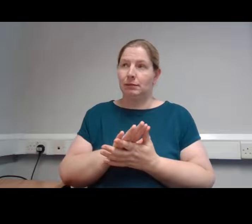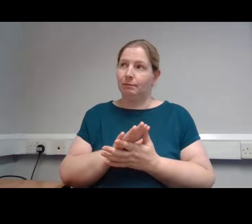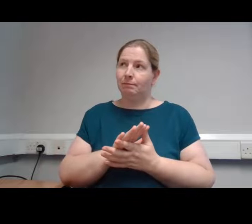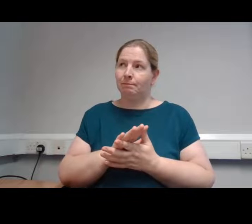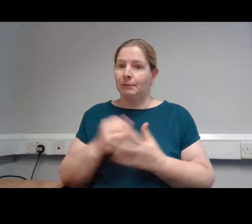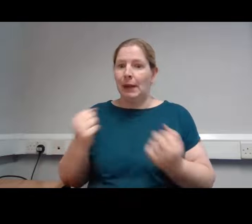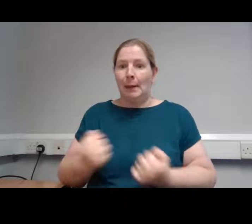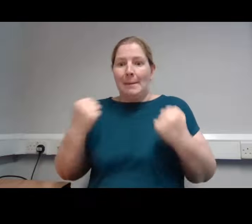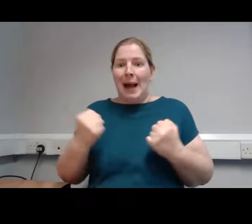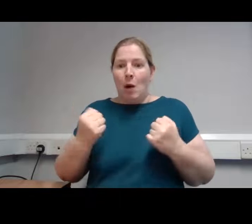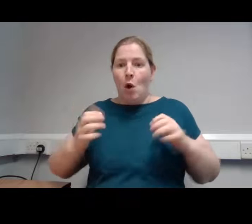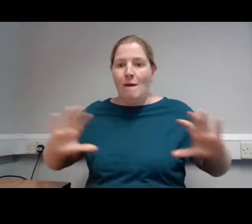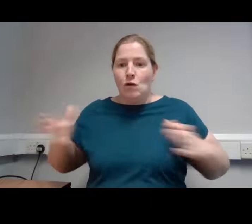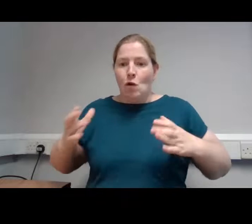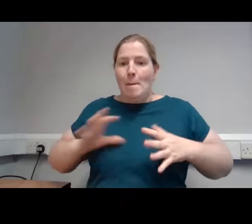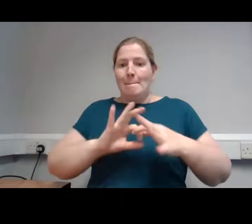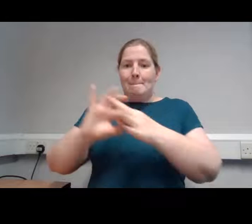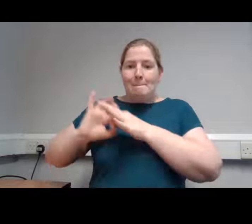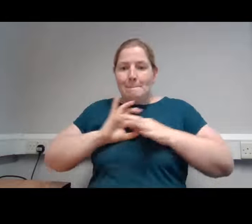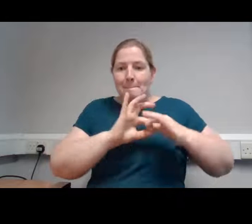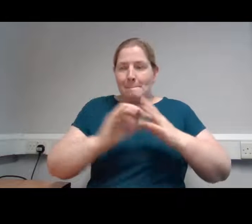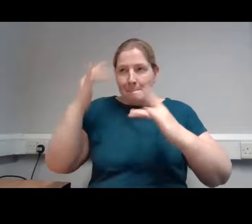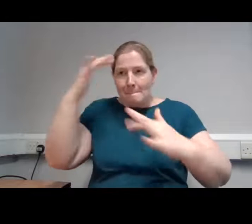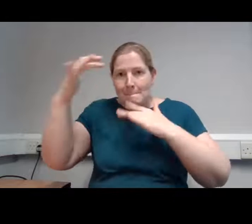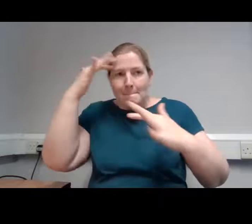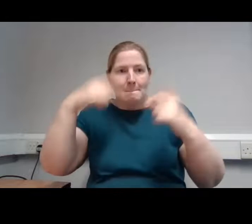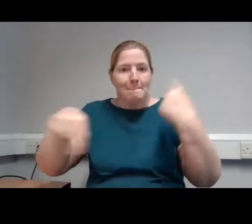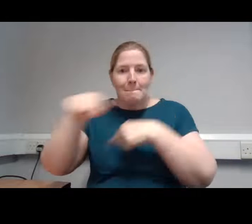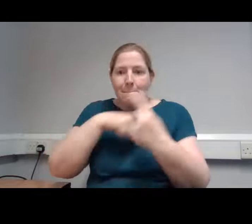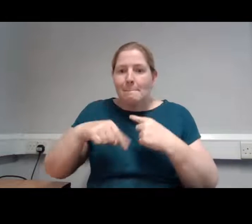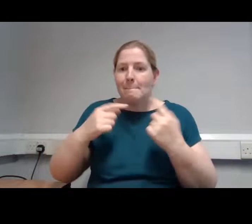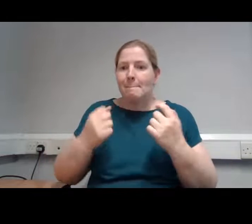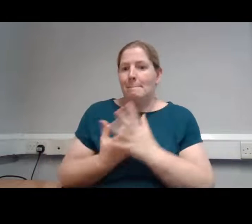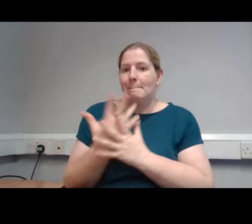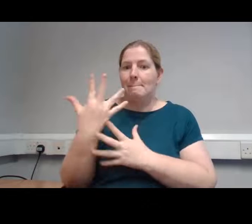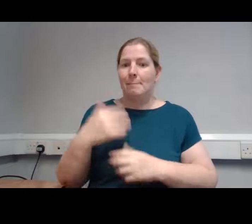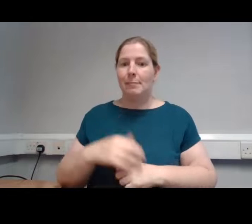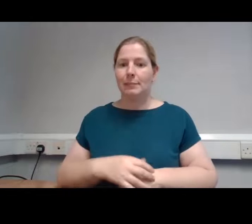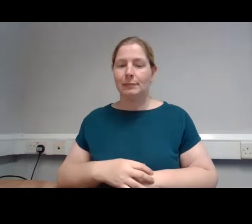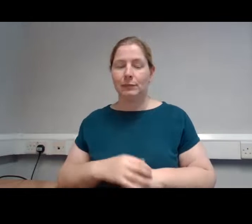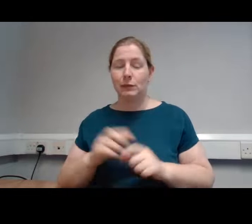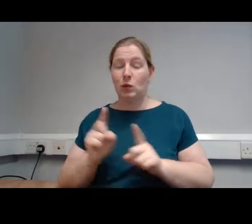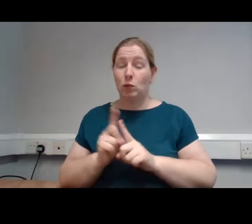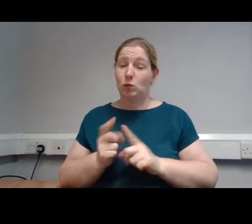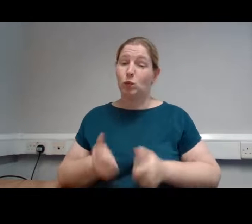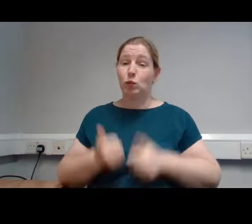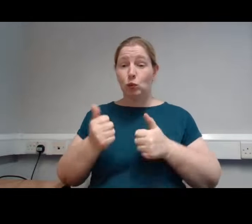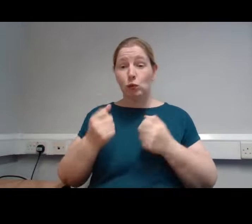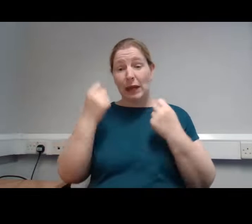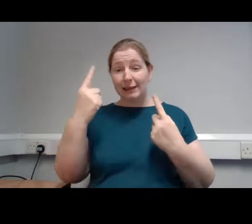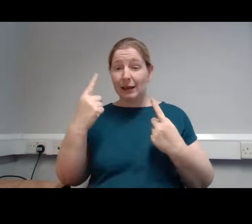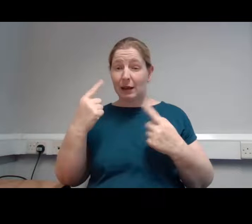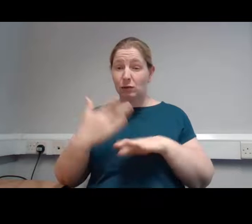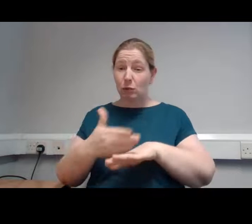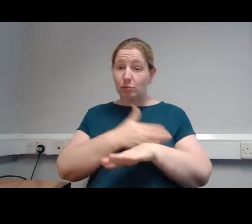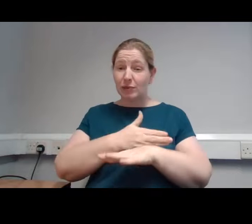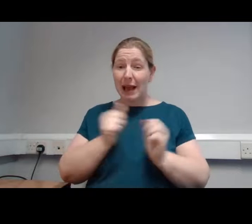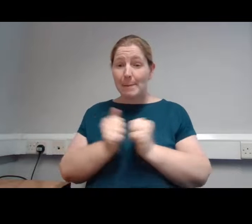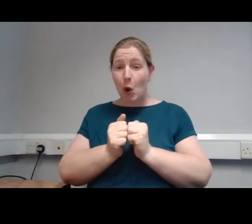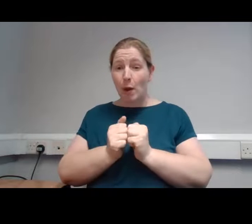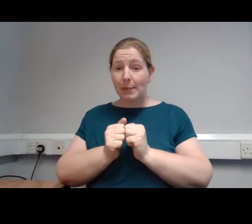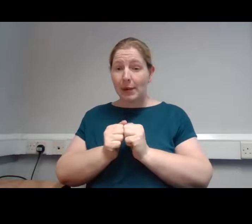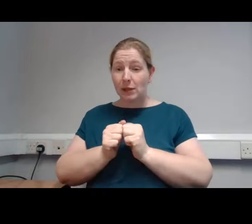people with lived experience together, and also that it's a great idea to adopt a pre-appointment